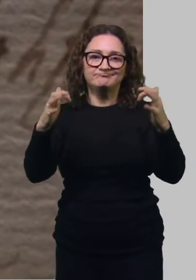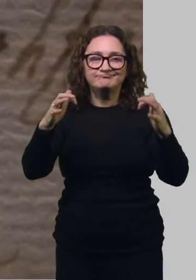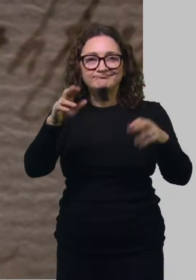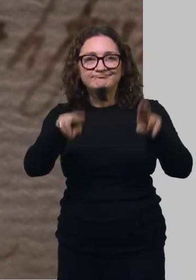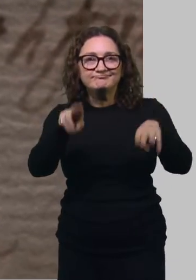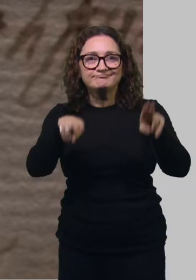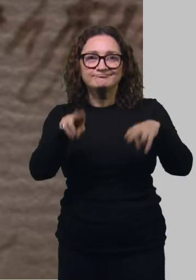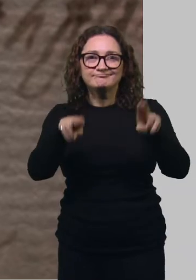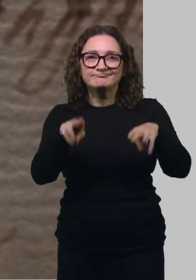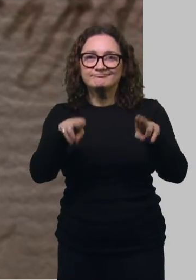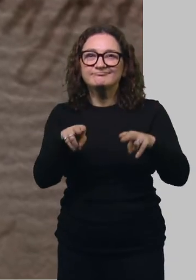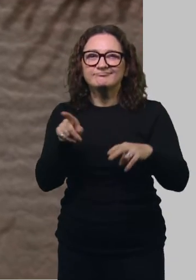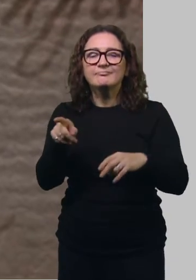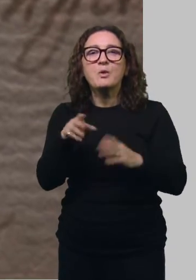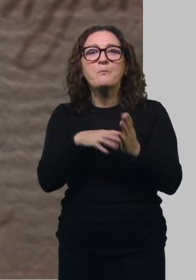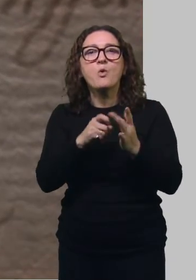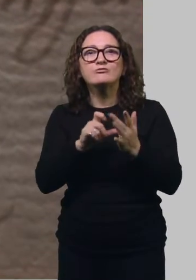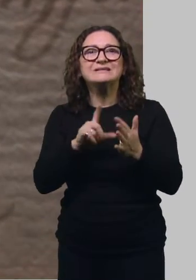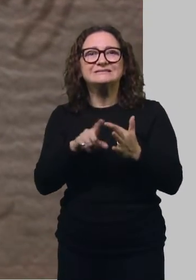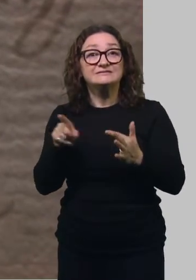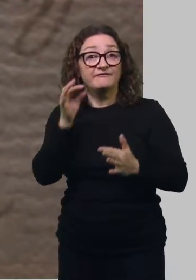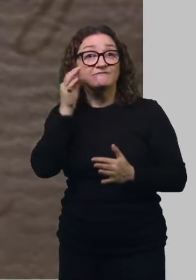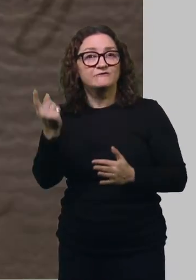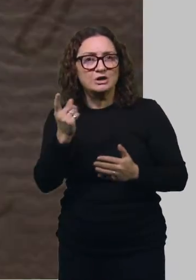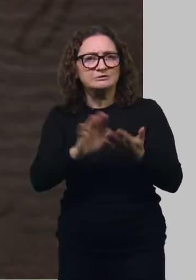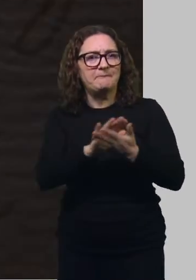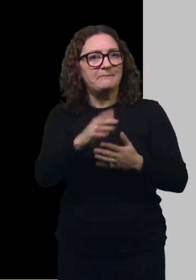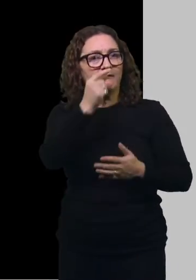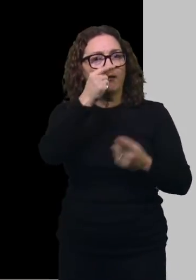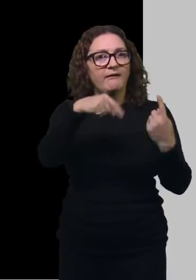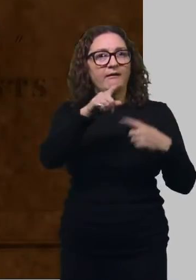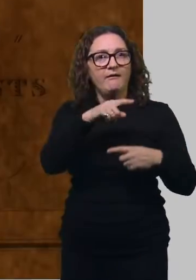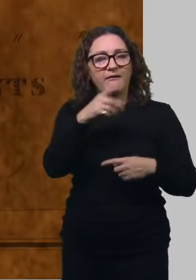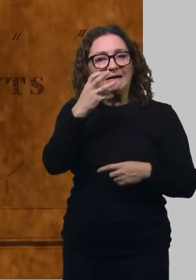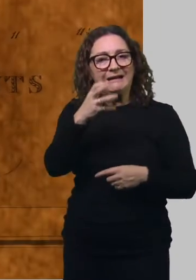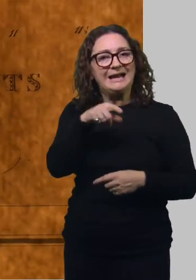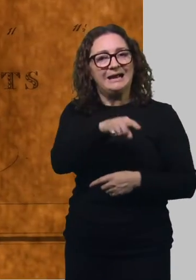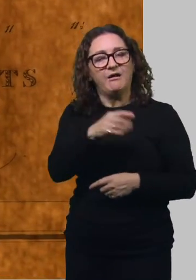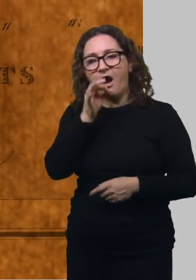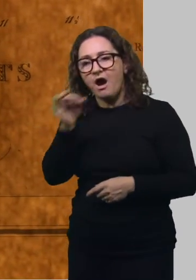was asking the French to invade Britain, a treasonous act, some might say.